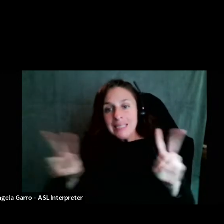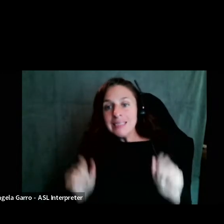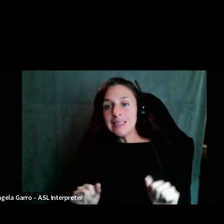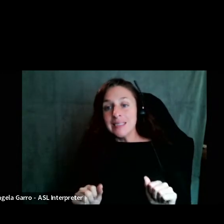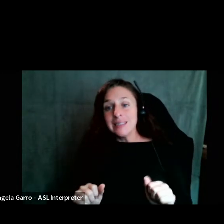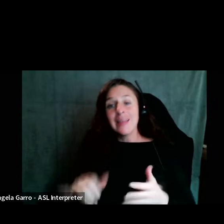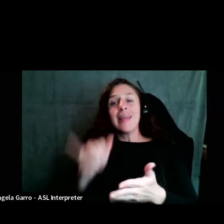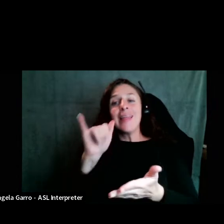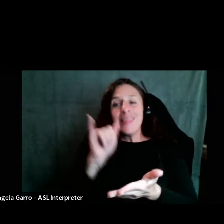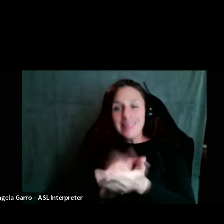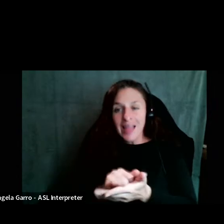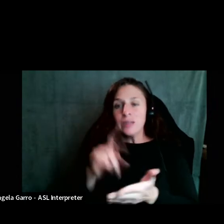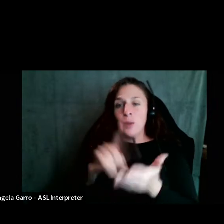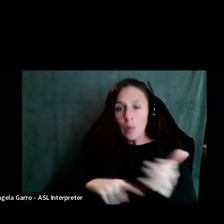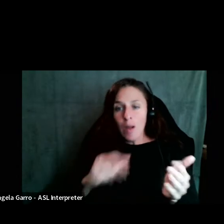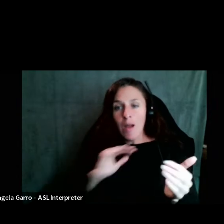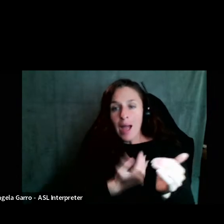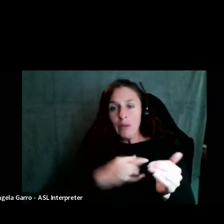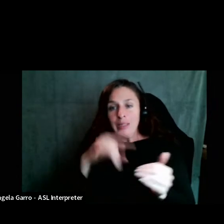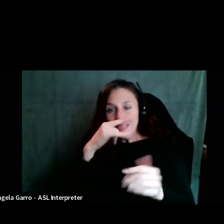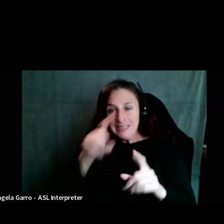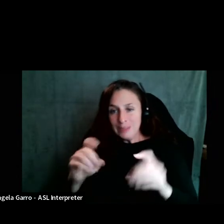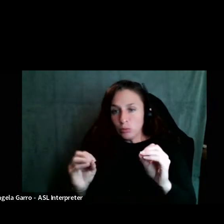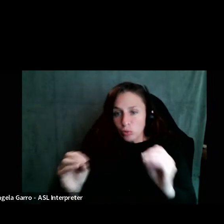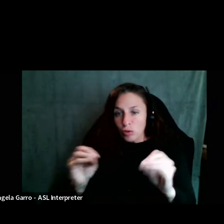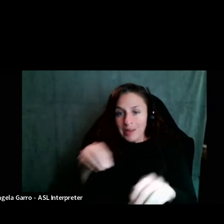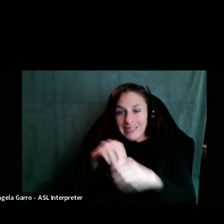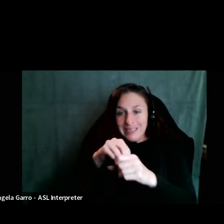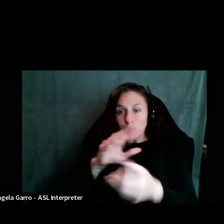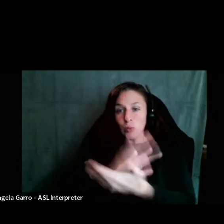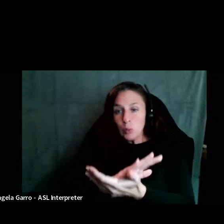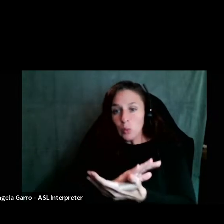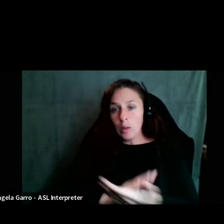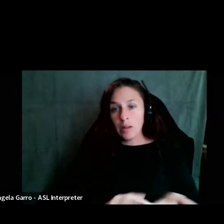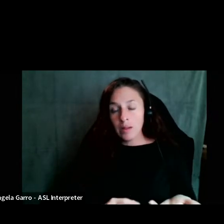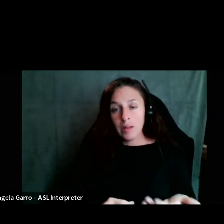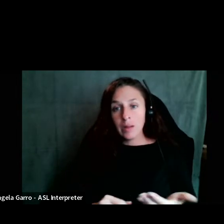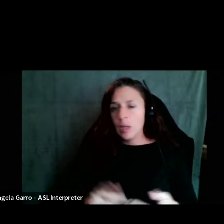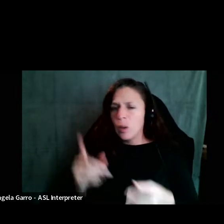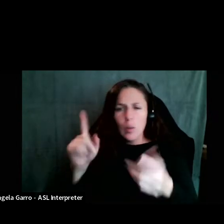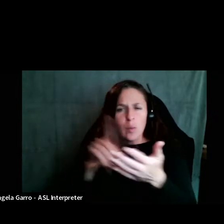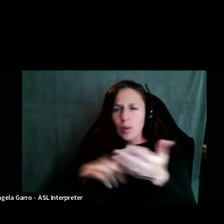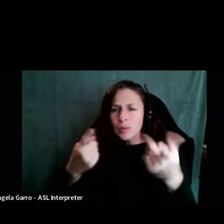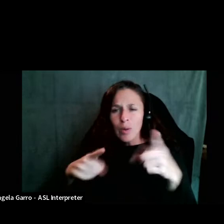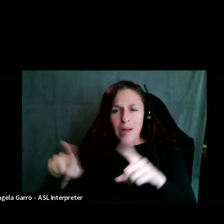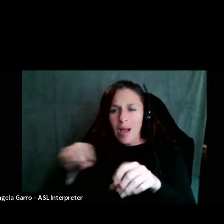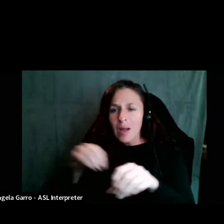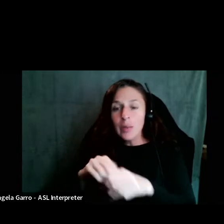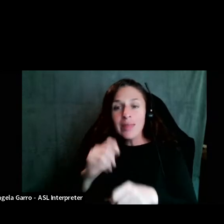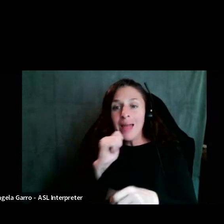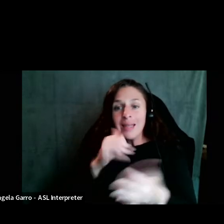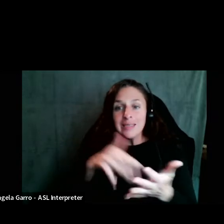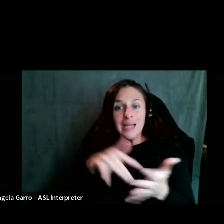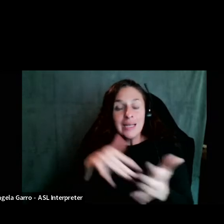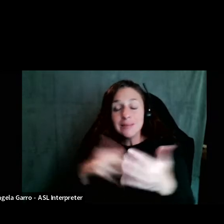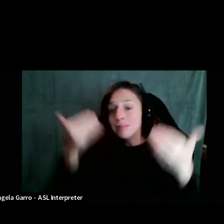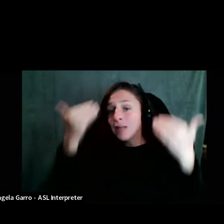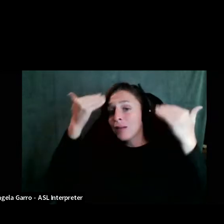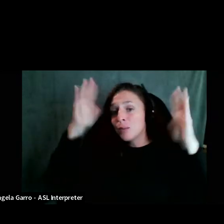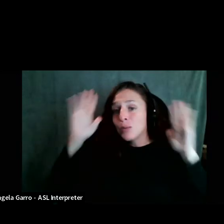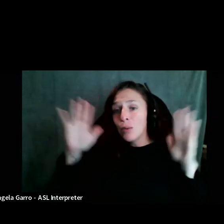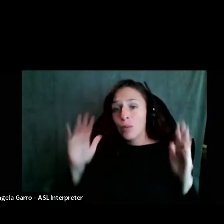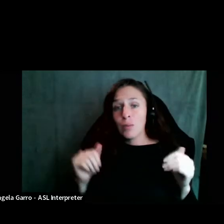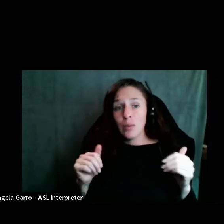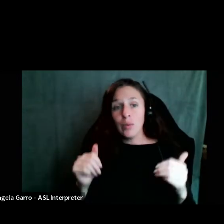that's what our kids need to be taught in school. What is going on with ethnic studies? I don't know.